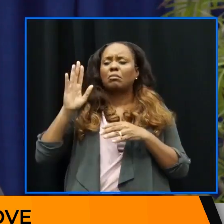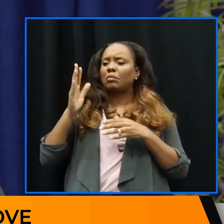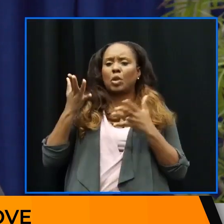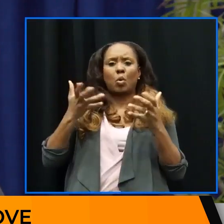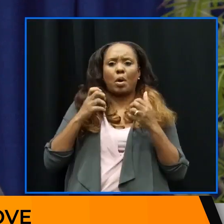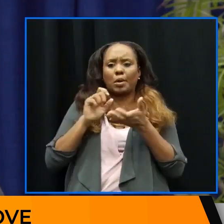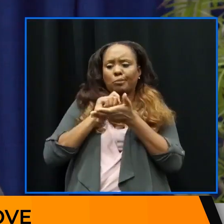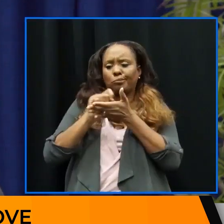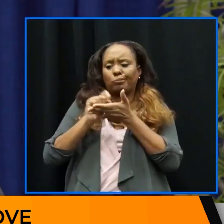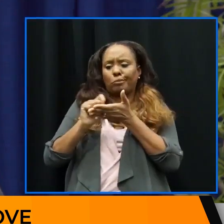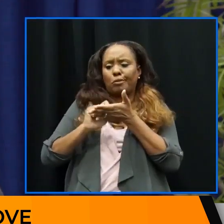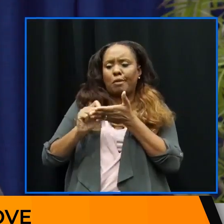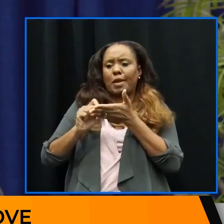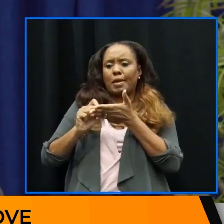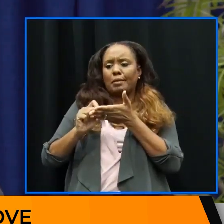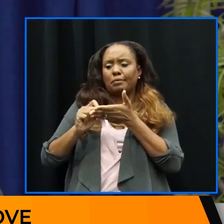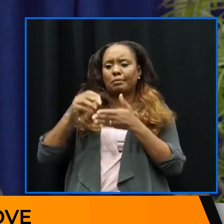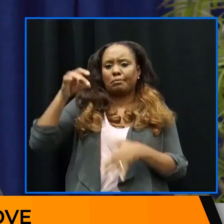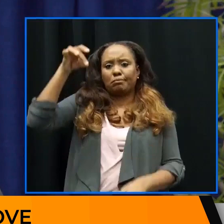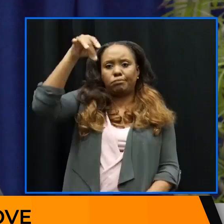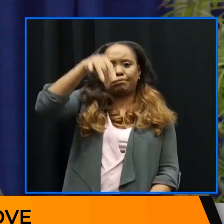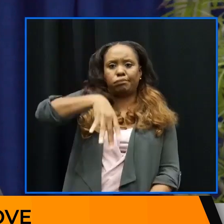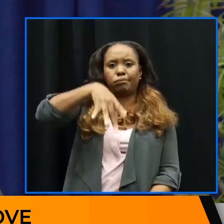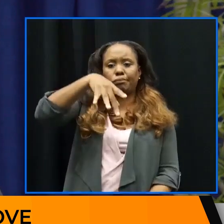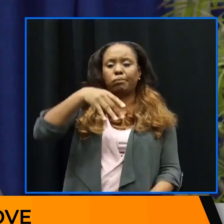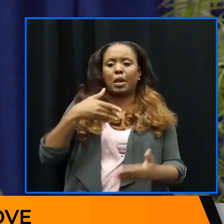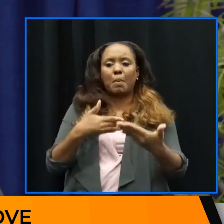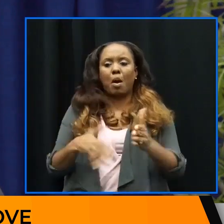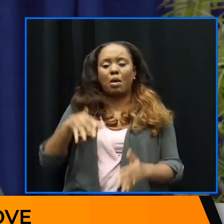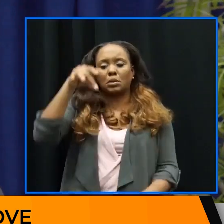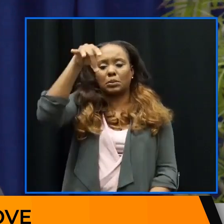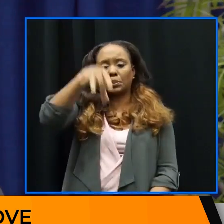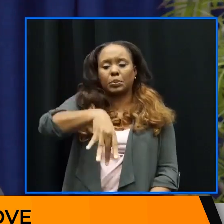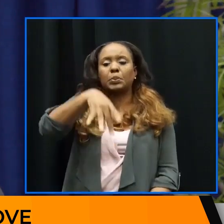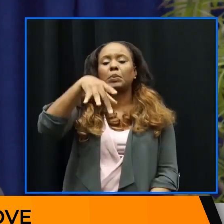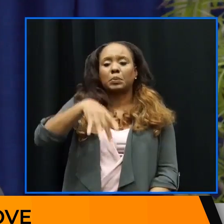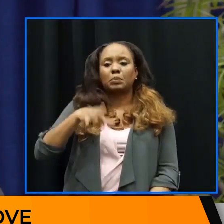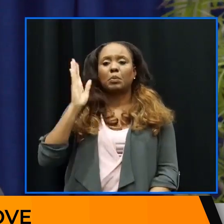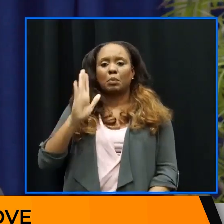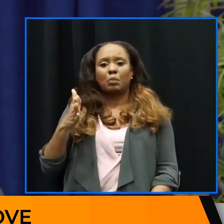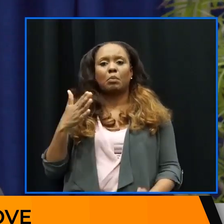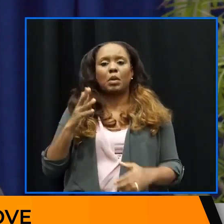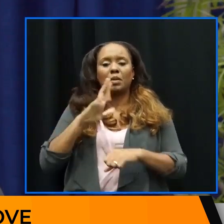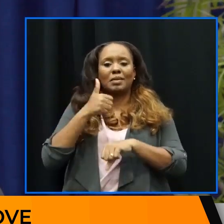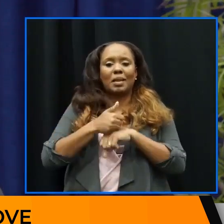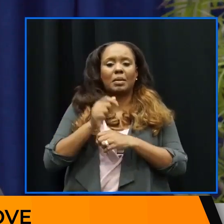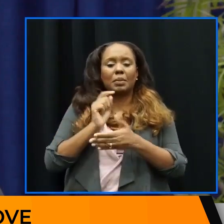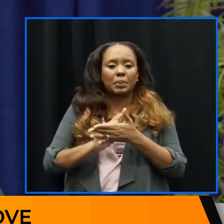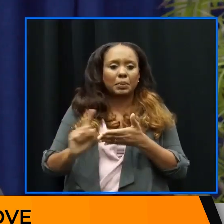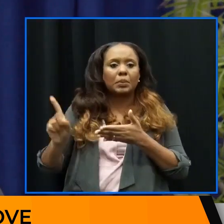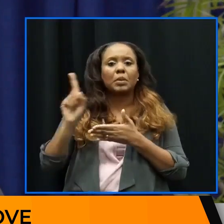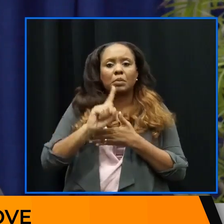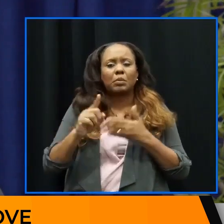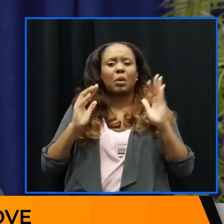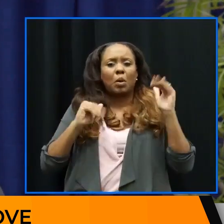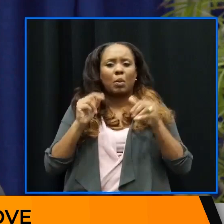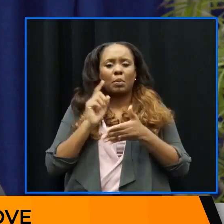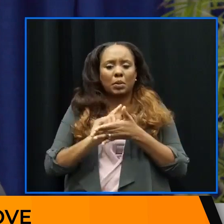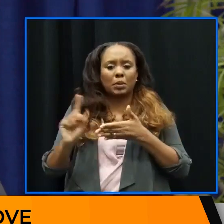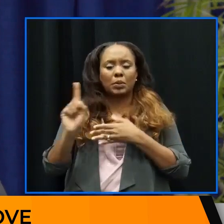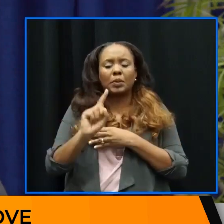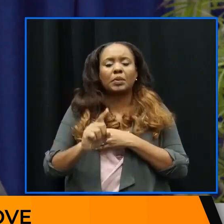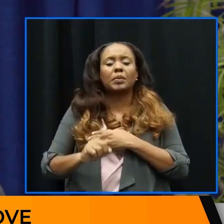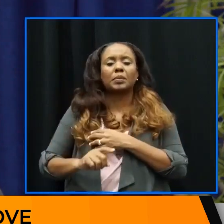have about half of those boxes placed and soon thereafter we'll have the others placed.